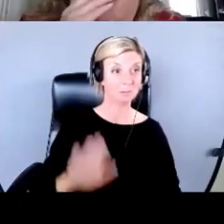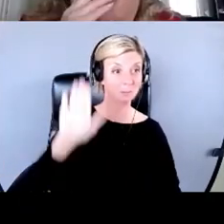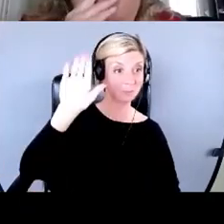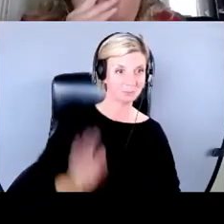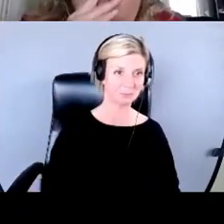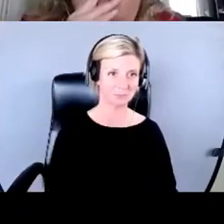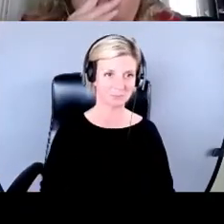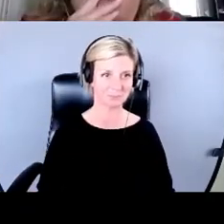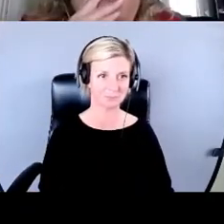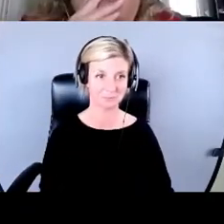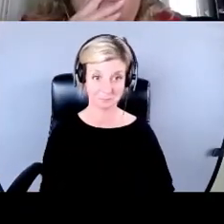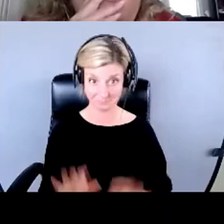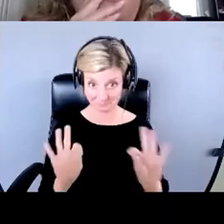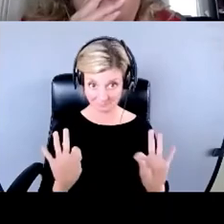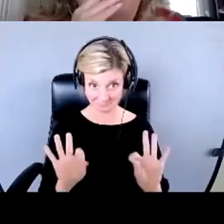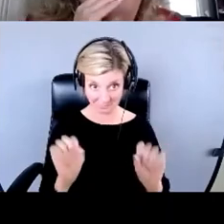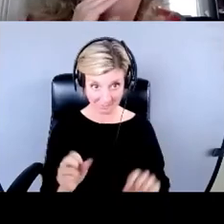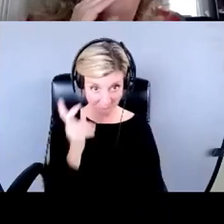Am I muted? No.